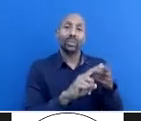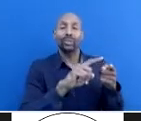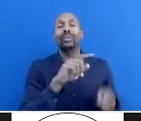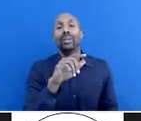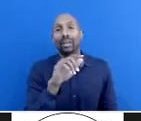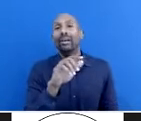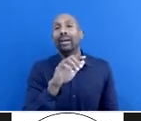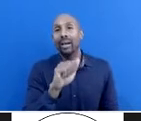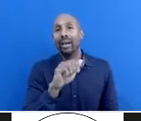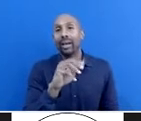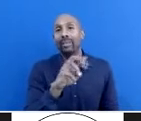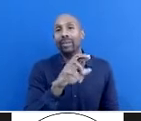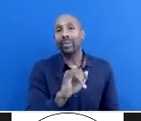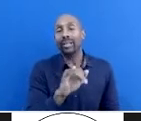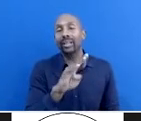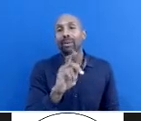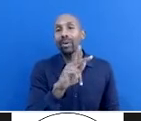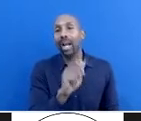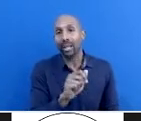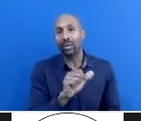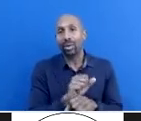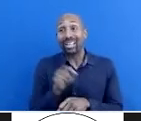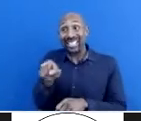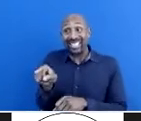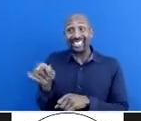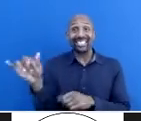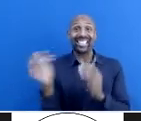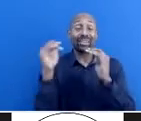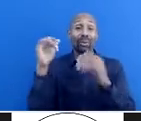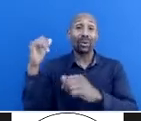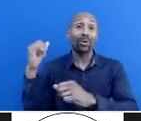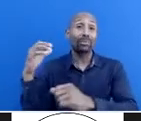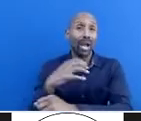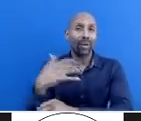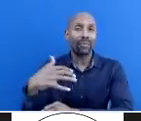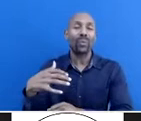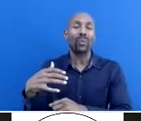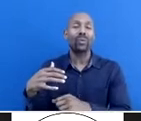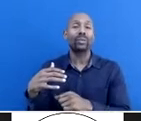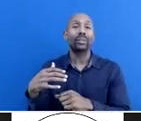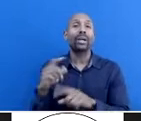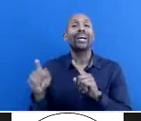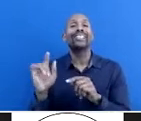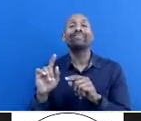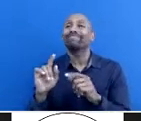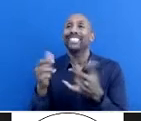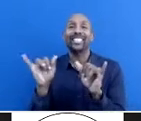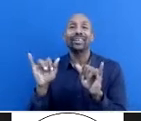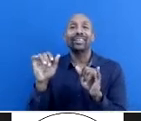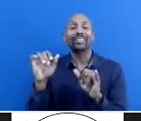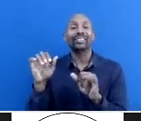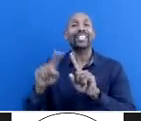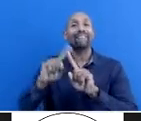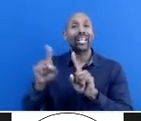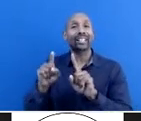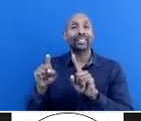it's that foundational, but it's in a distinctly different register. It's not in the words of a poet, it's not in the words of a writer,